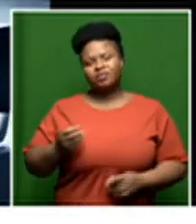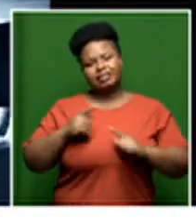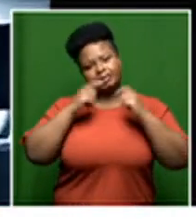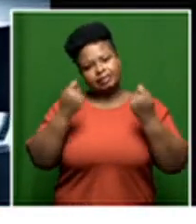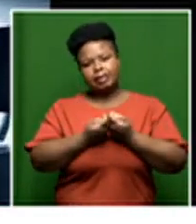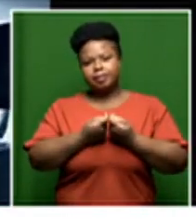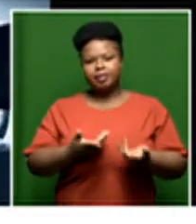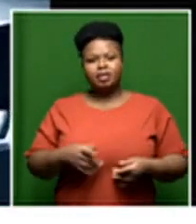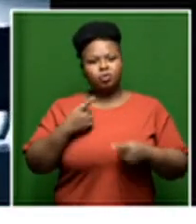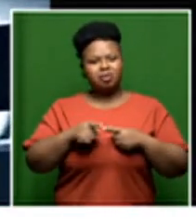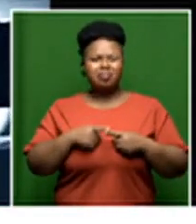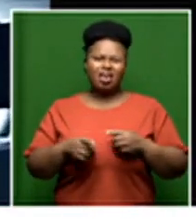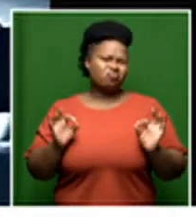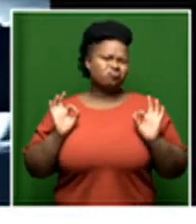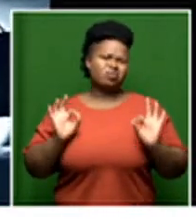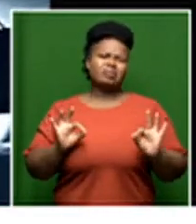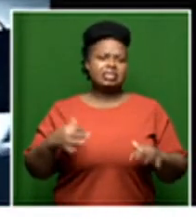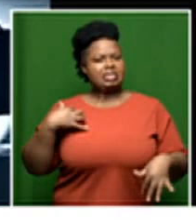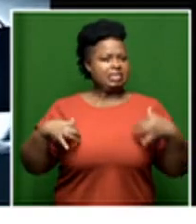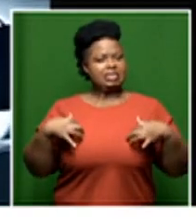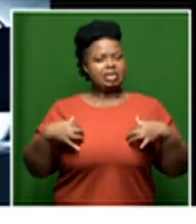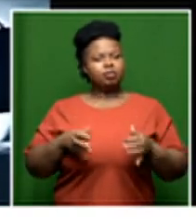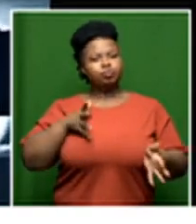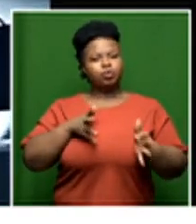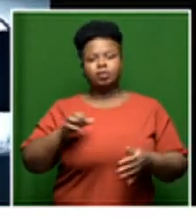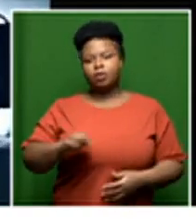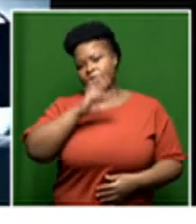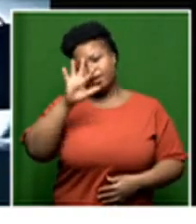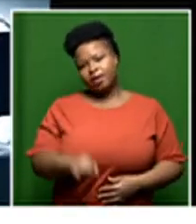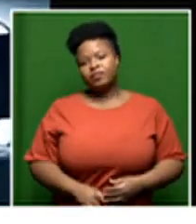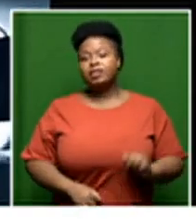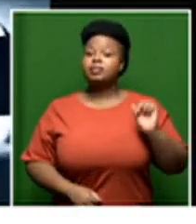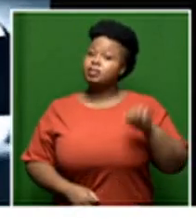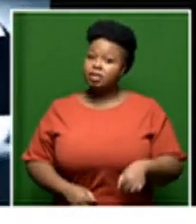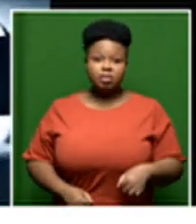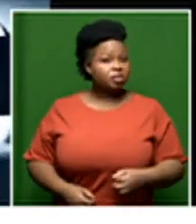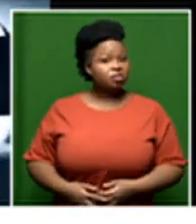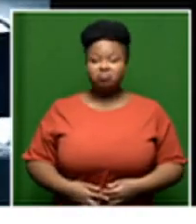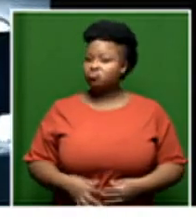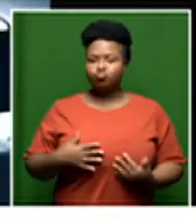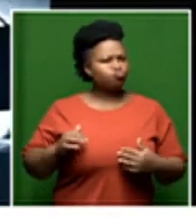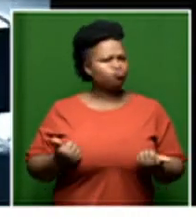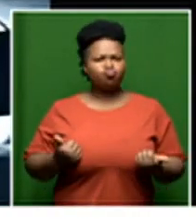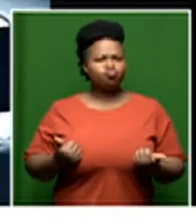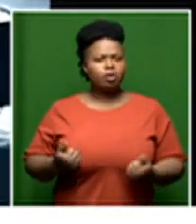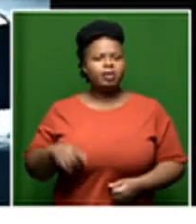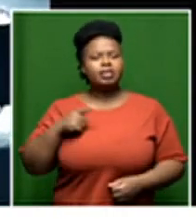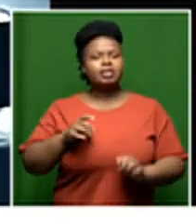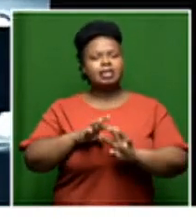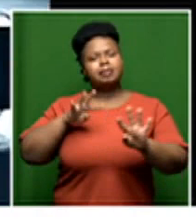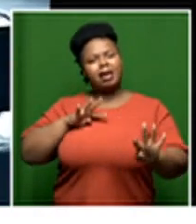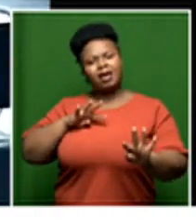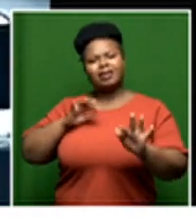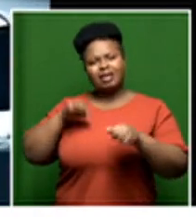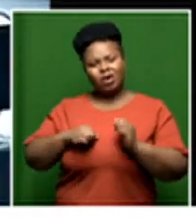that plays probably, arguably, the most exciting football in South Africa. Yes, we have not done well. Yes, we have conceded at the back. Yes, there